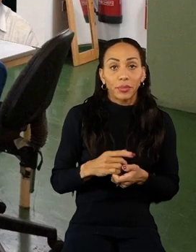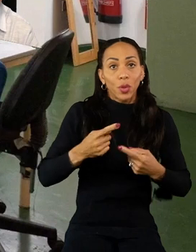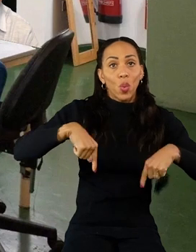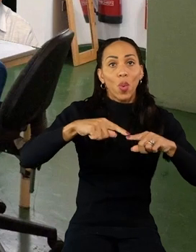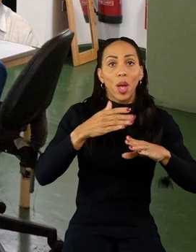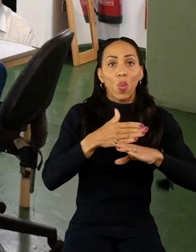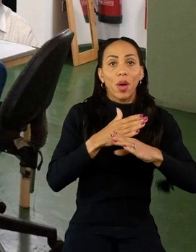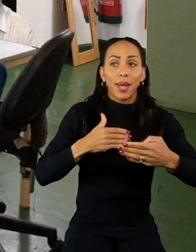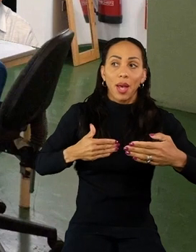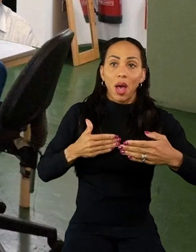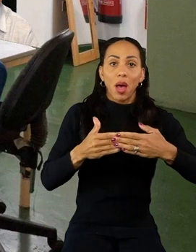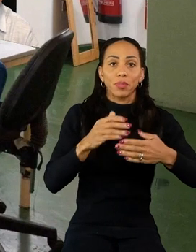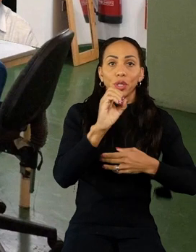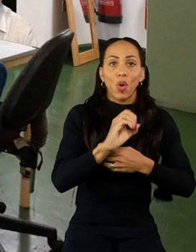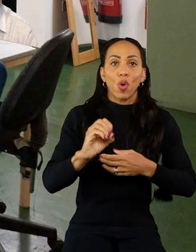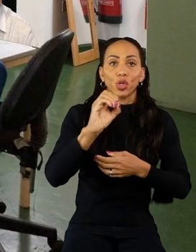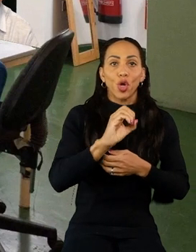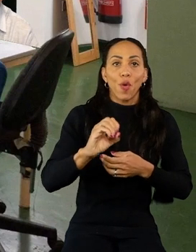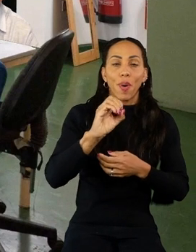I know, of course, dates is always a difficult one.